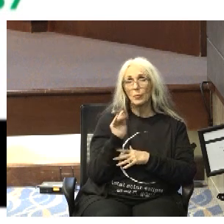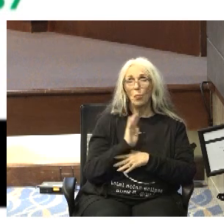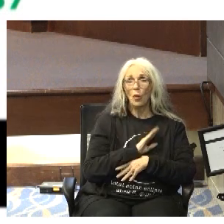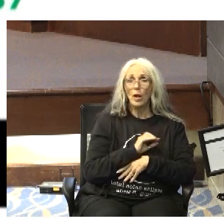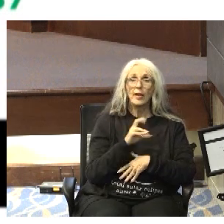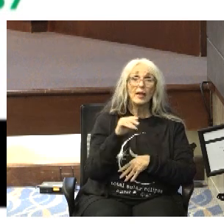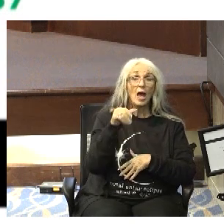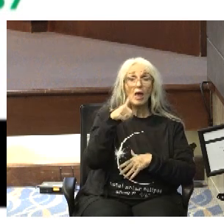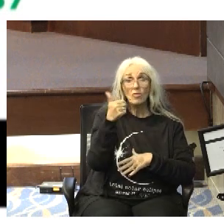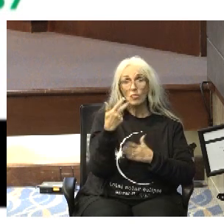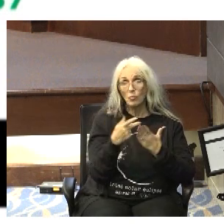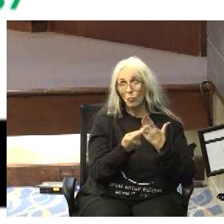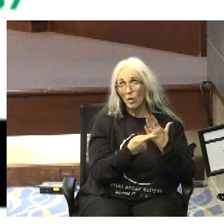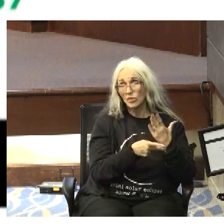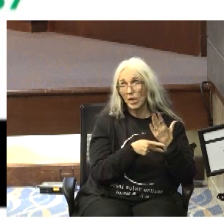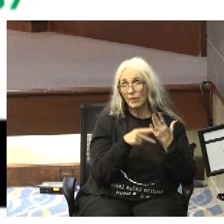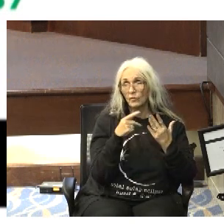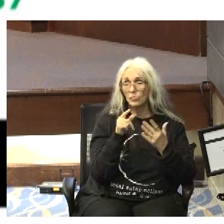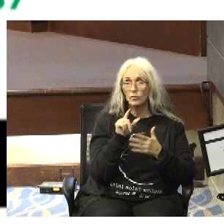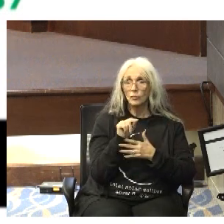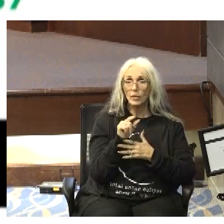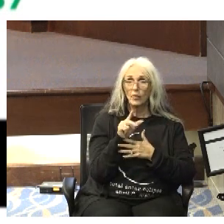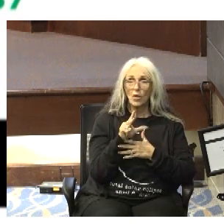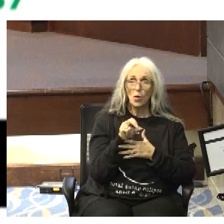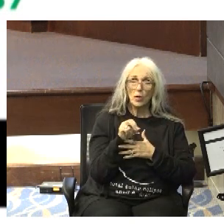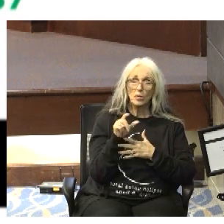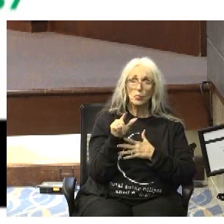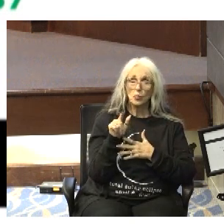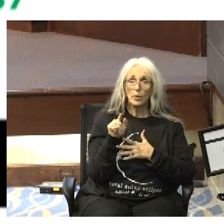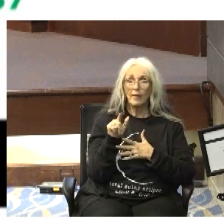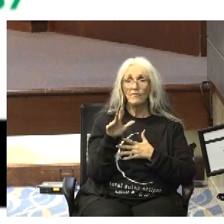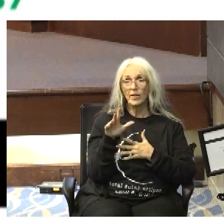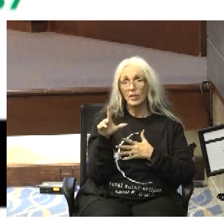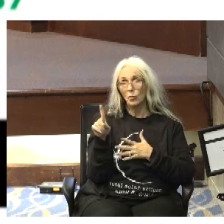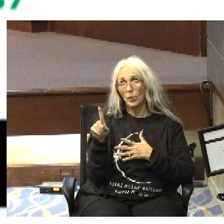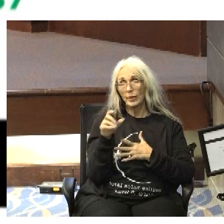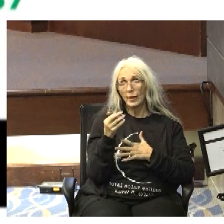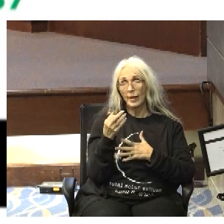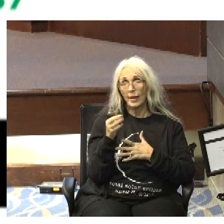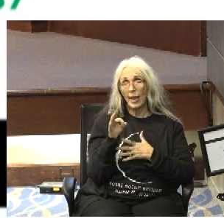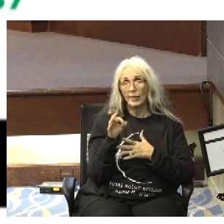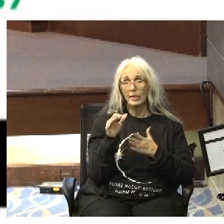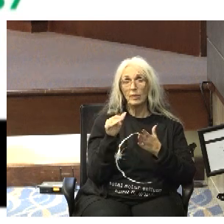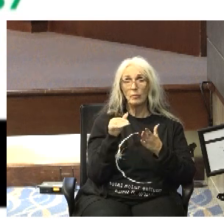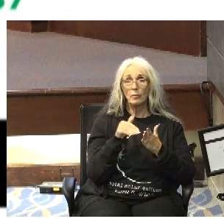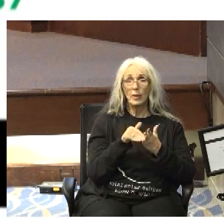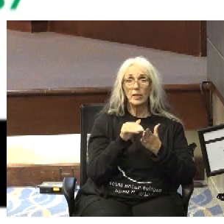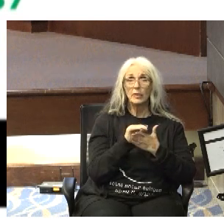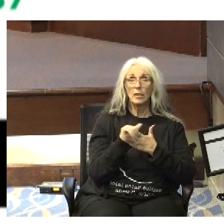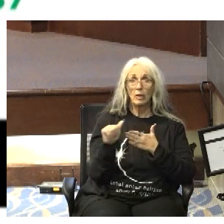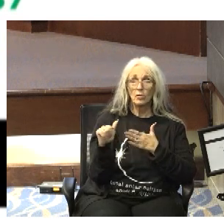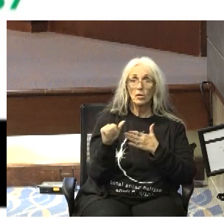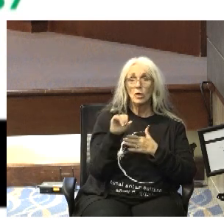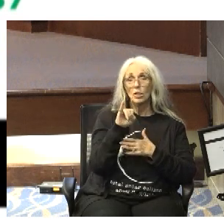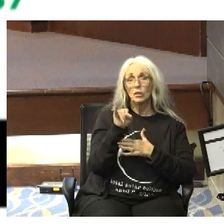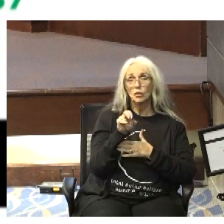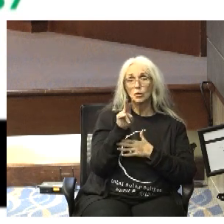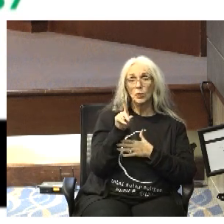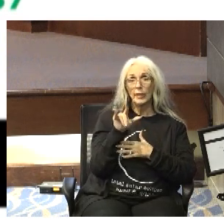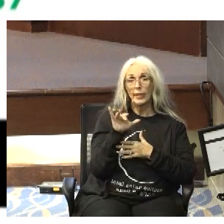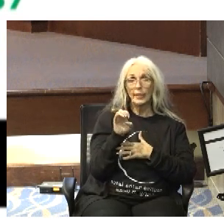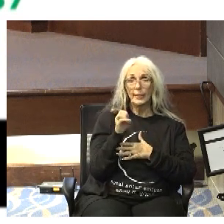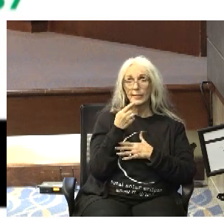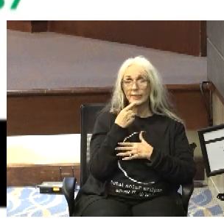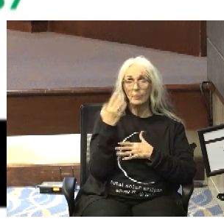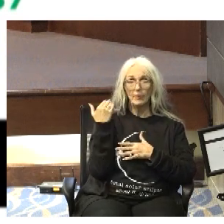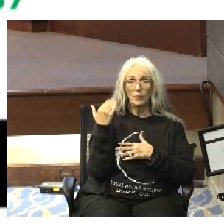between 2030 and 2051 of $19.5 million. As Julie referred to earlier,